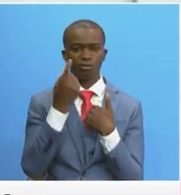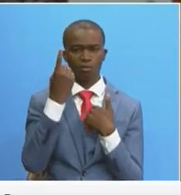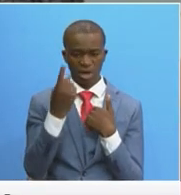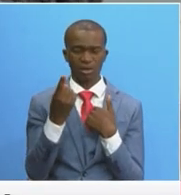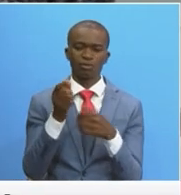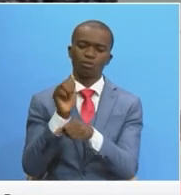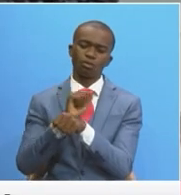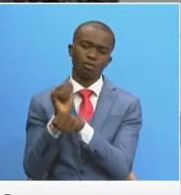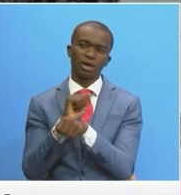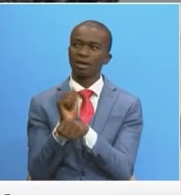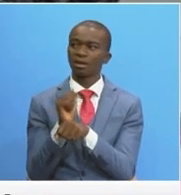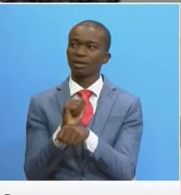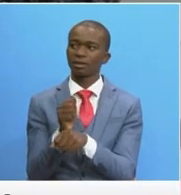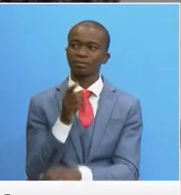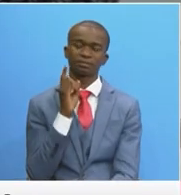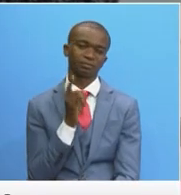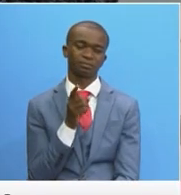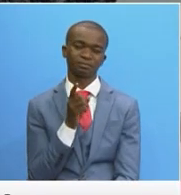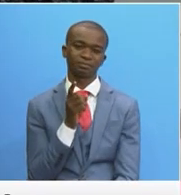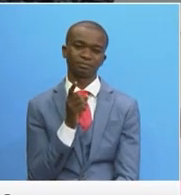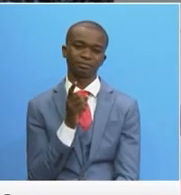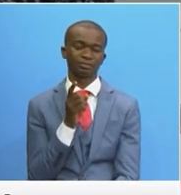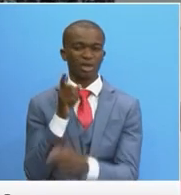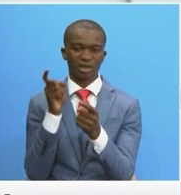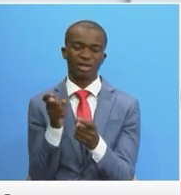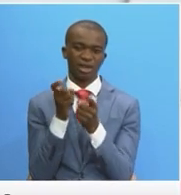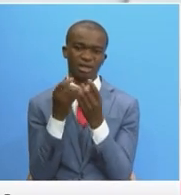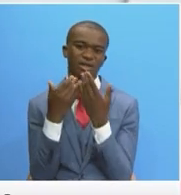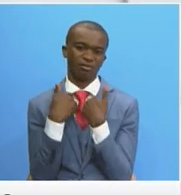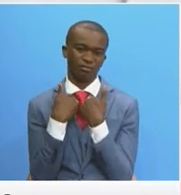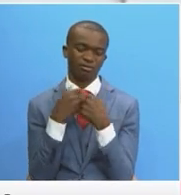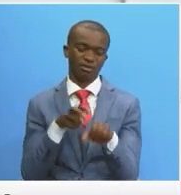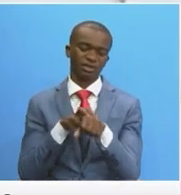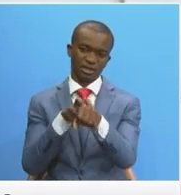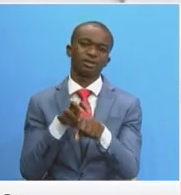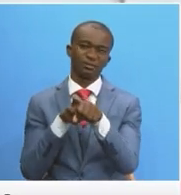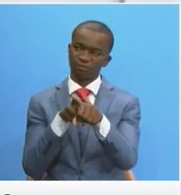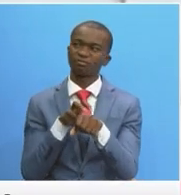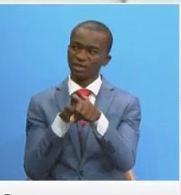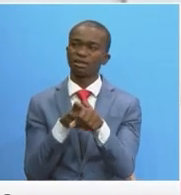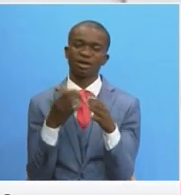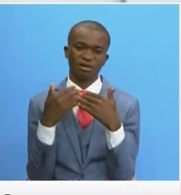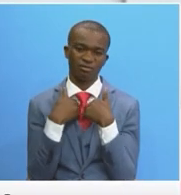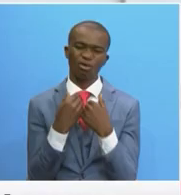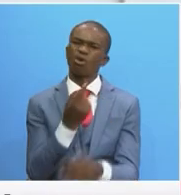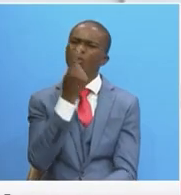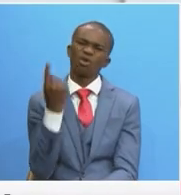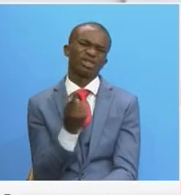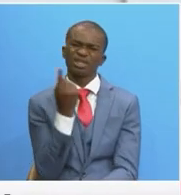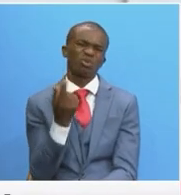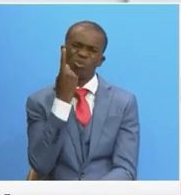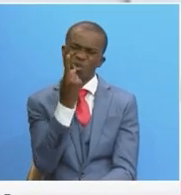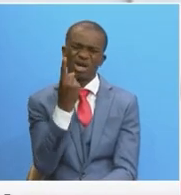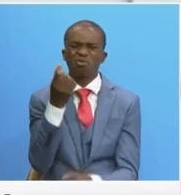transport, it's really motivating. It's a challenge here where we are. It's quite distant. Our funding has also